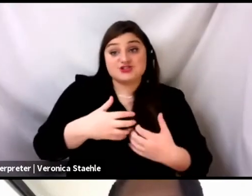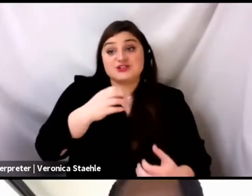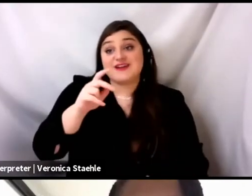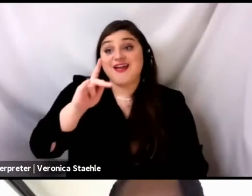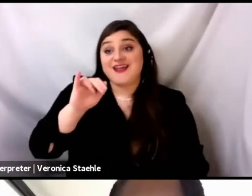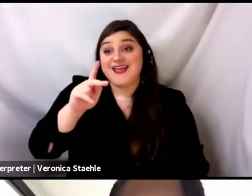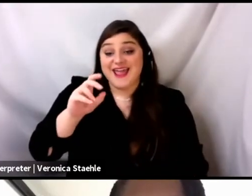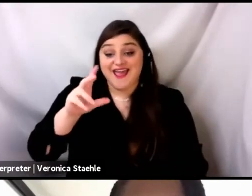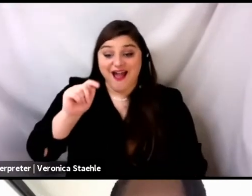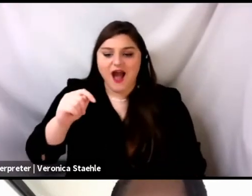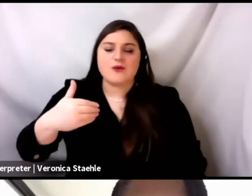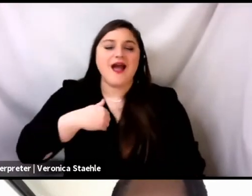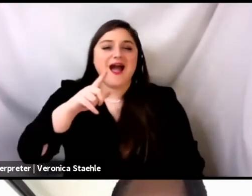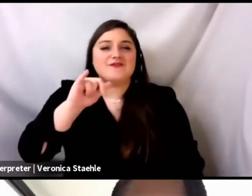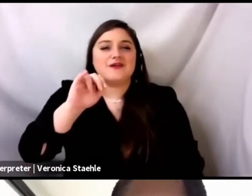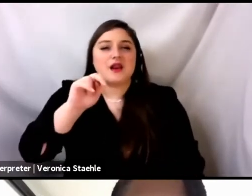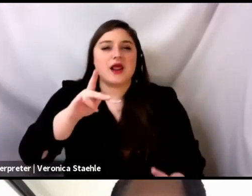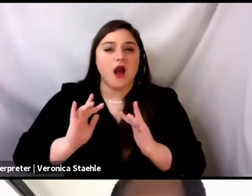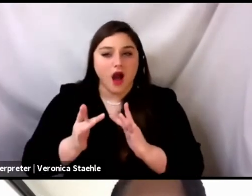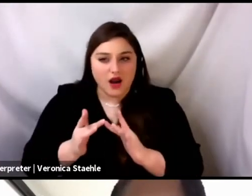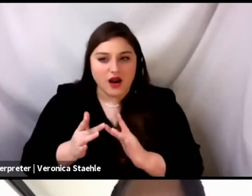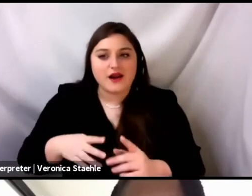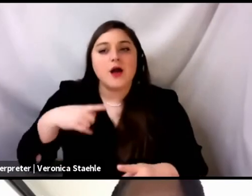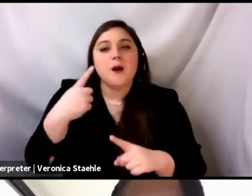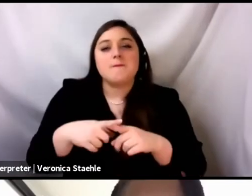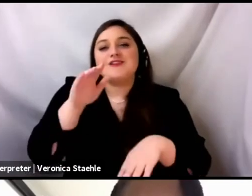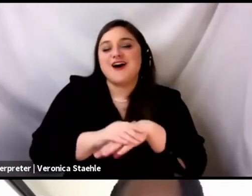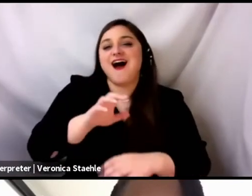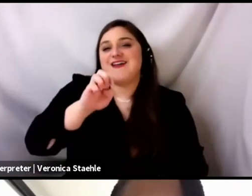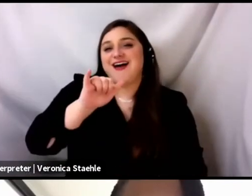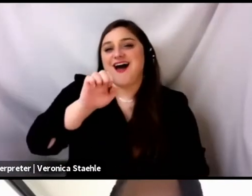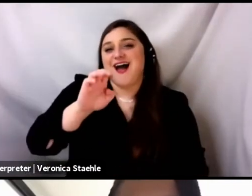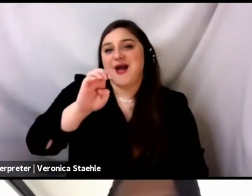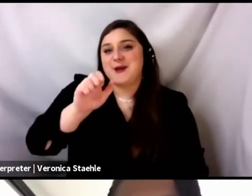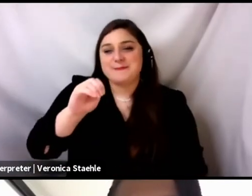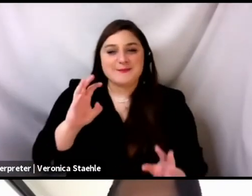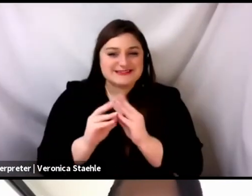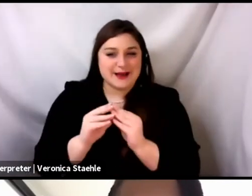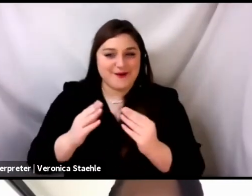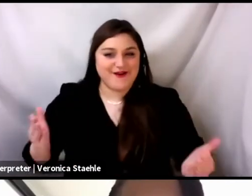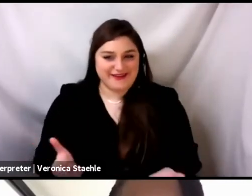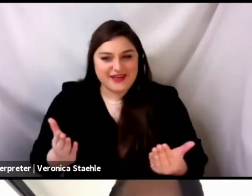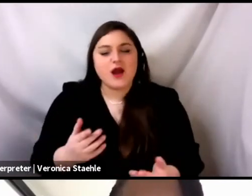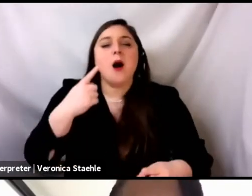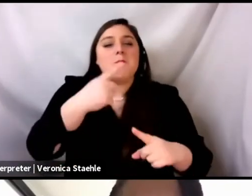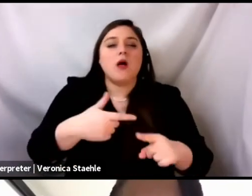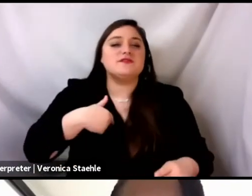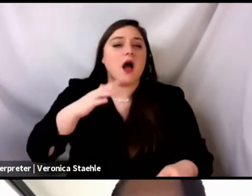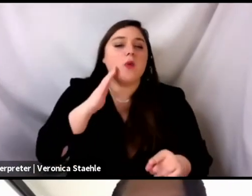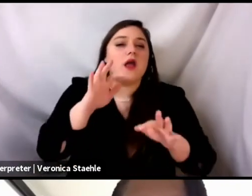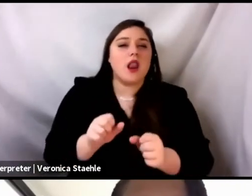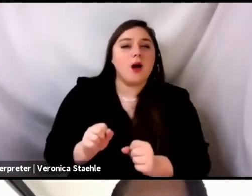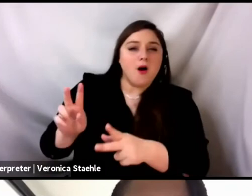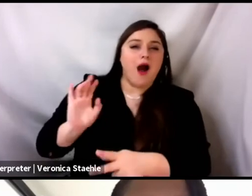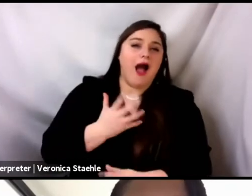websites, which I believe you'll be able to find on this Eyebeam hub somewhere. And then I'll put it into chat later. I